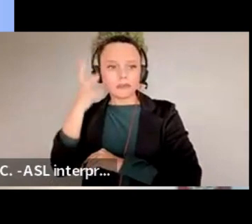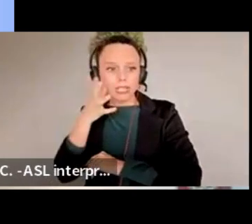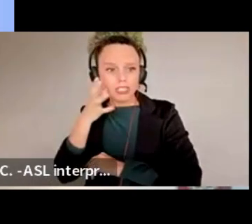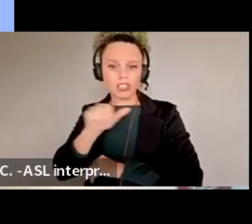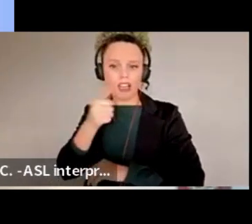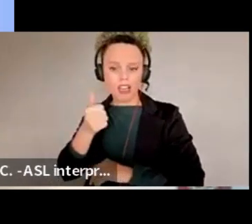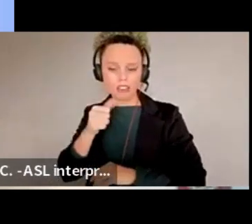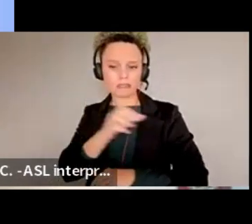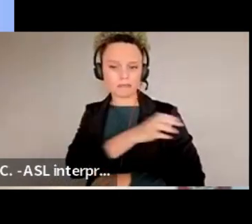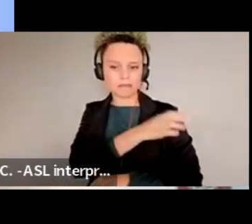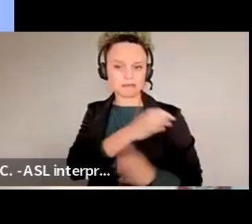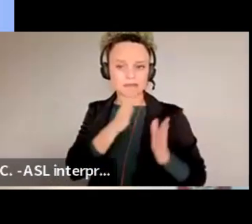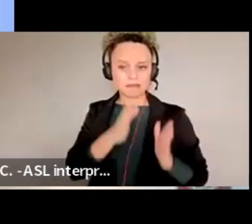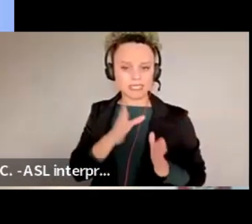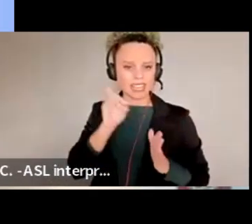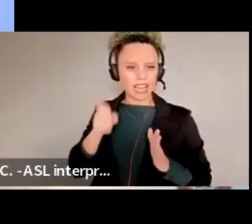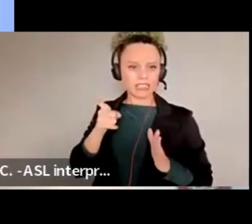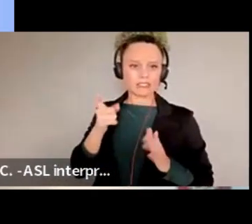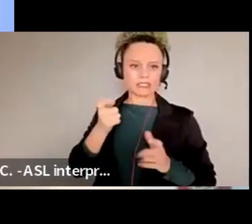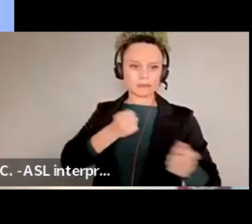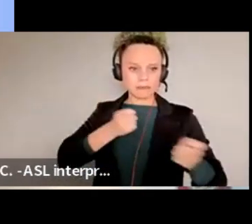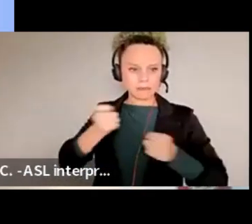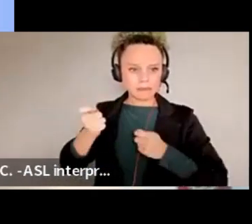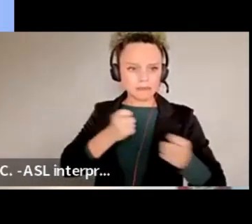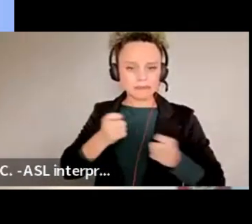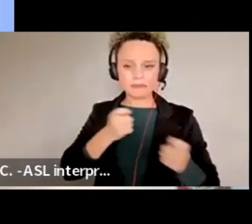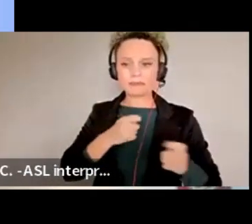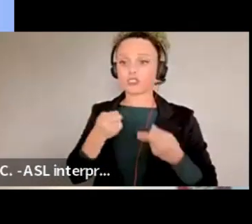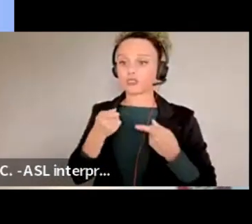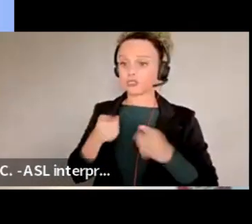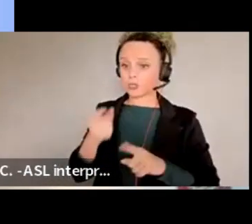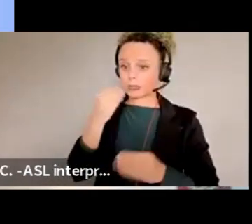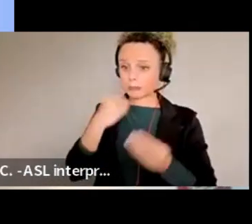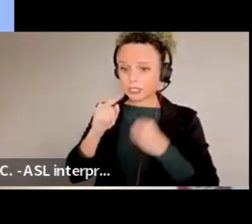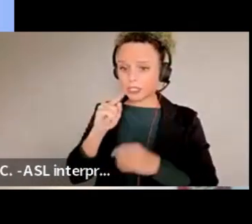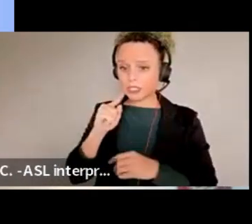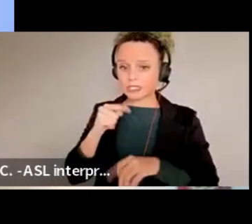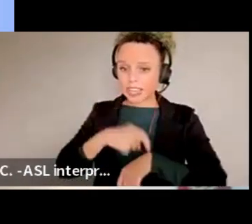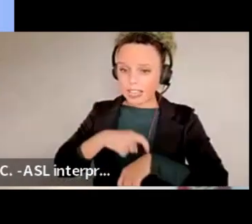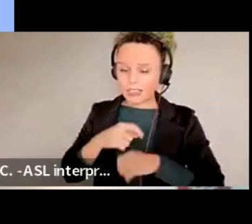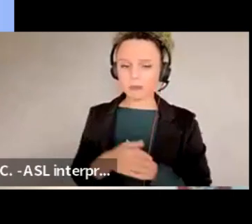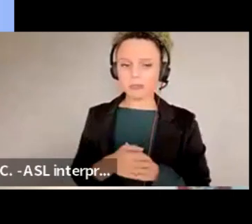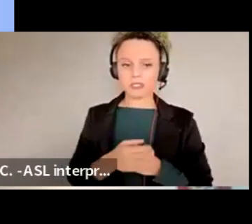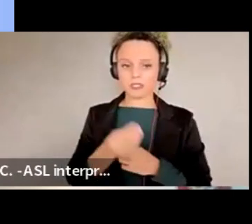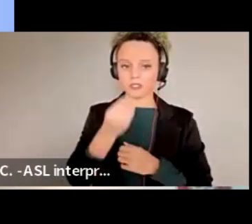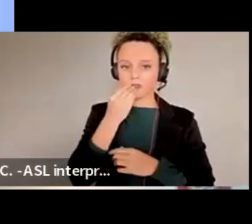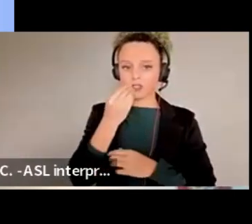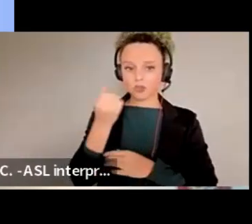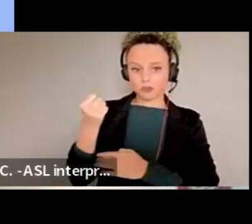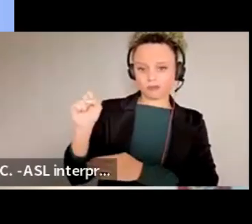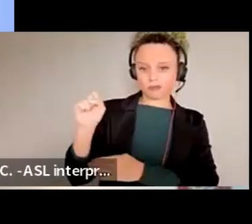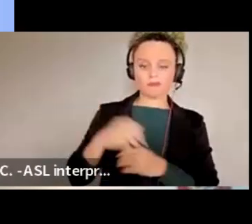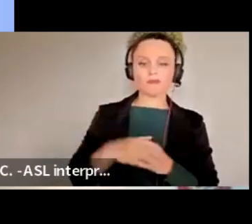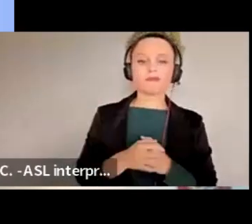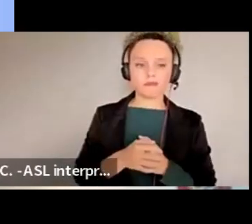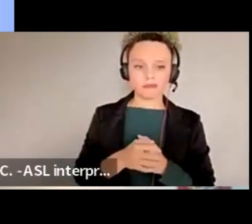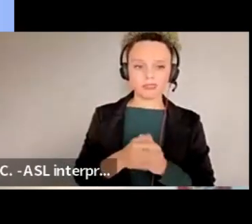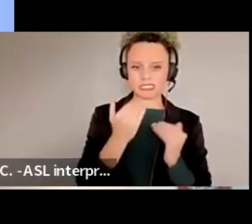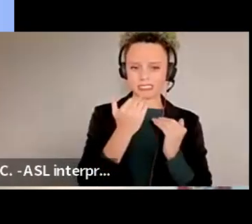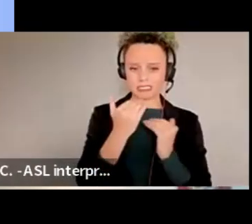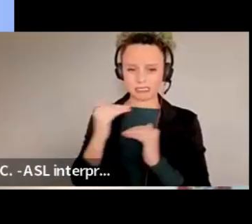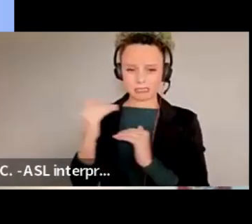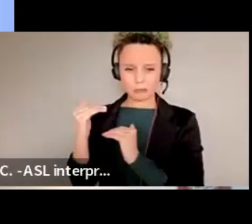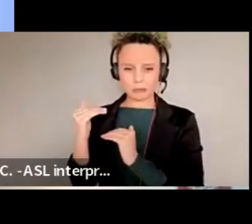peers. In fact, parents and clinicians have to manage daily the burden of various dysfunctional behaviors of children